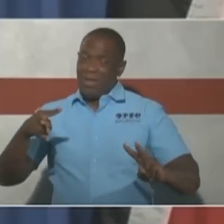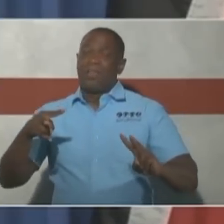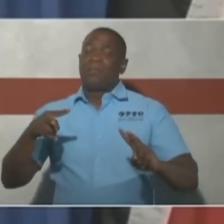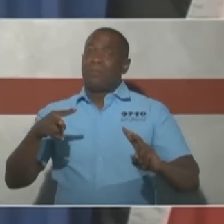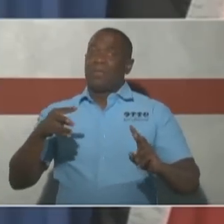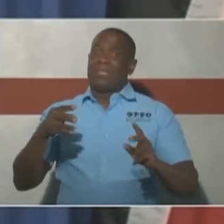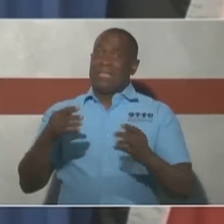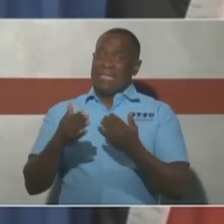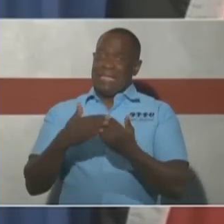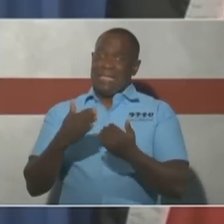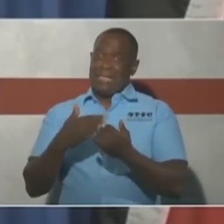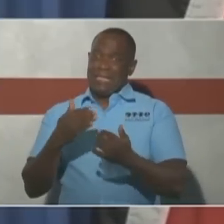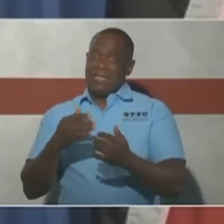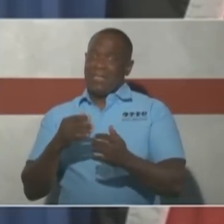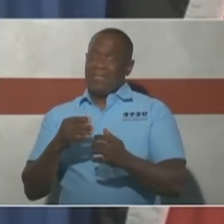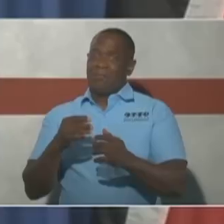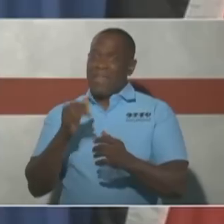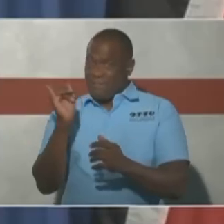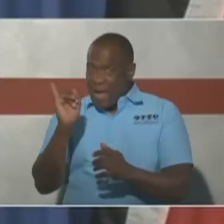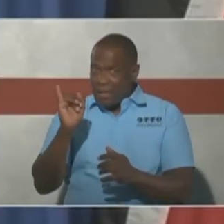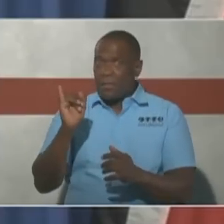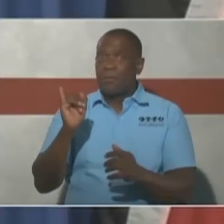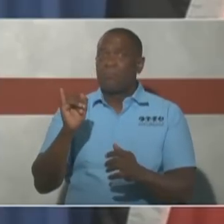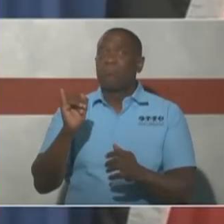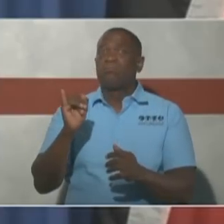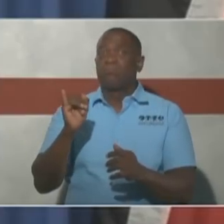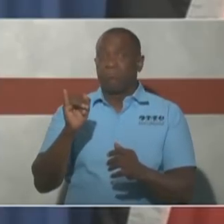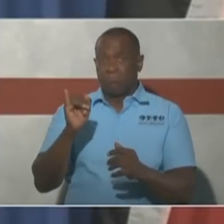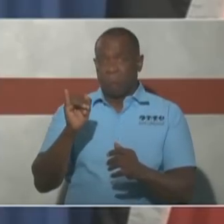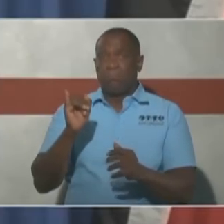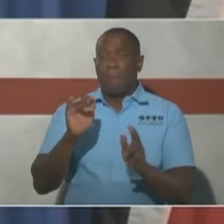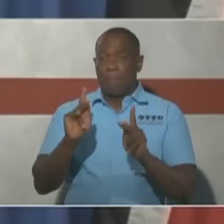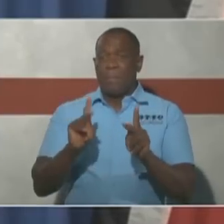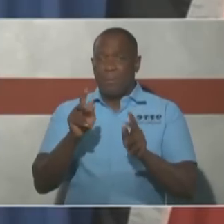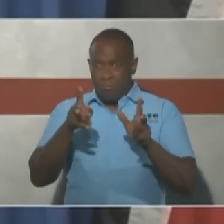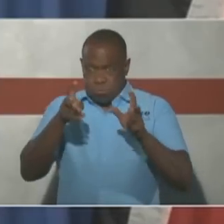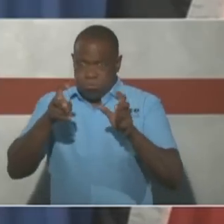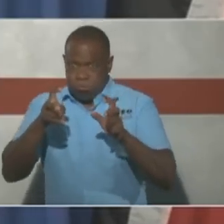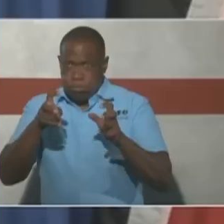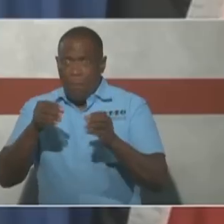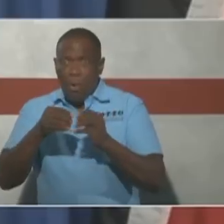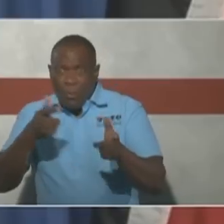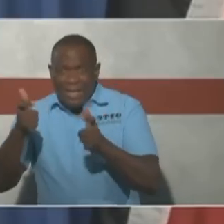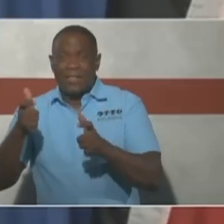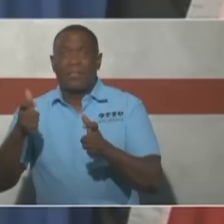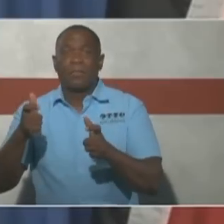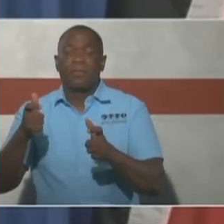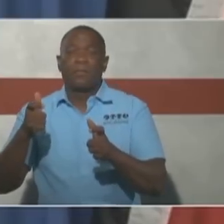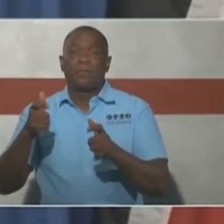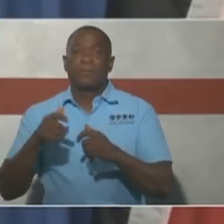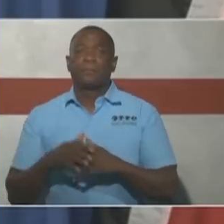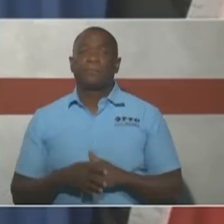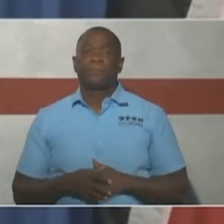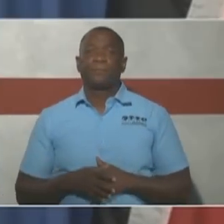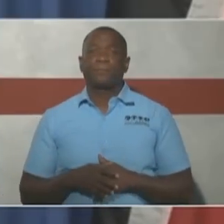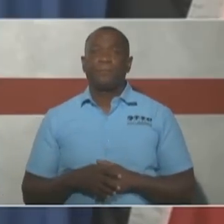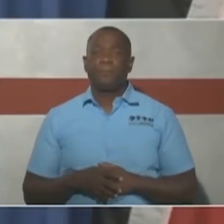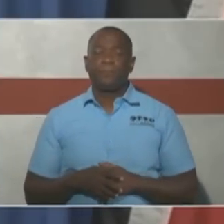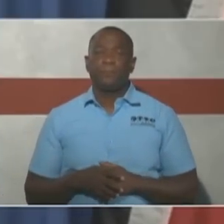expressing its ability to infect more quickly and a little more effectively. I think that's